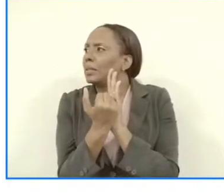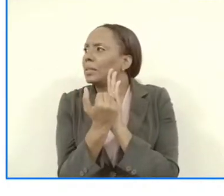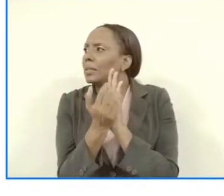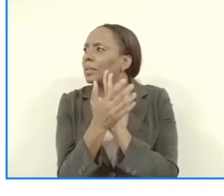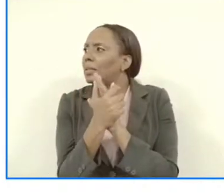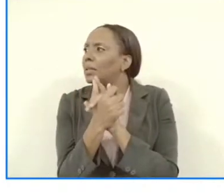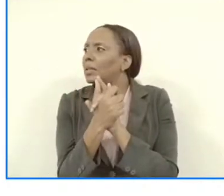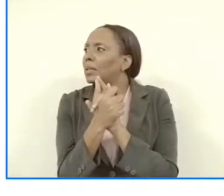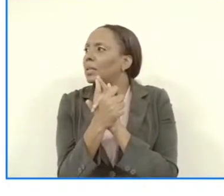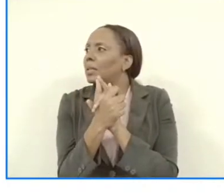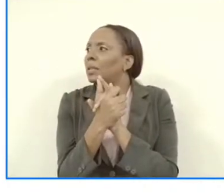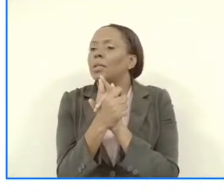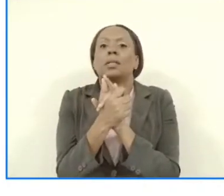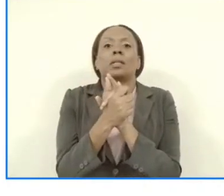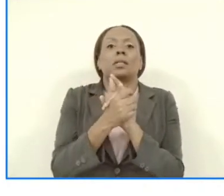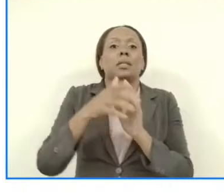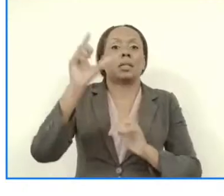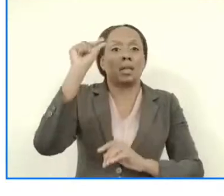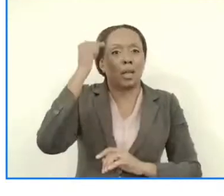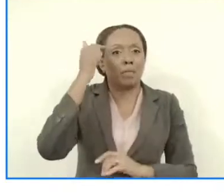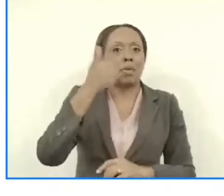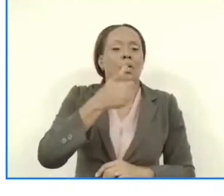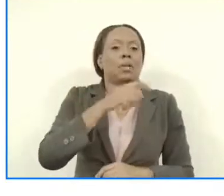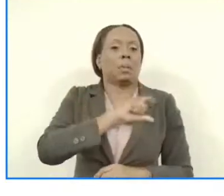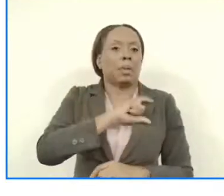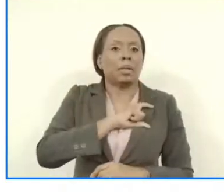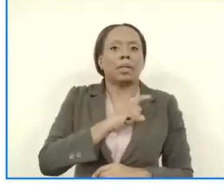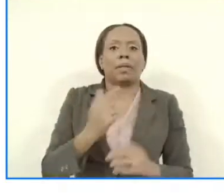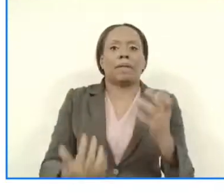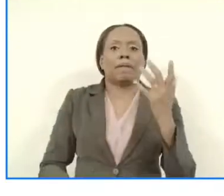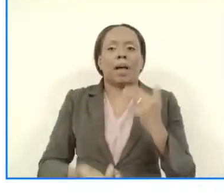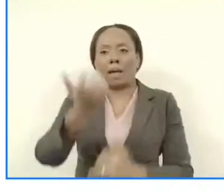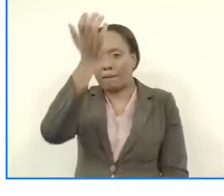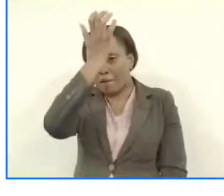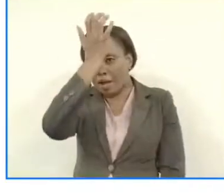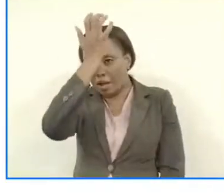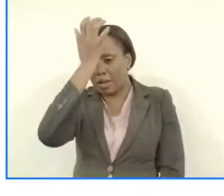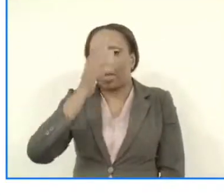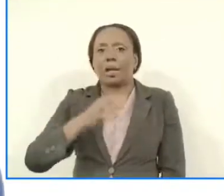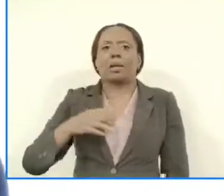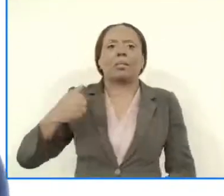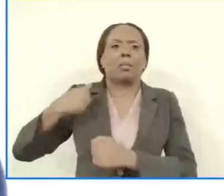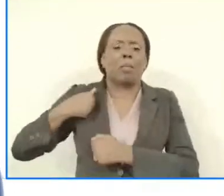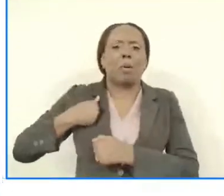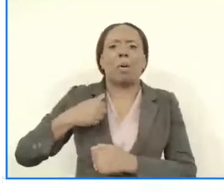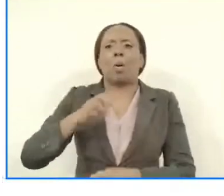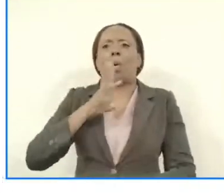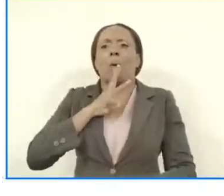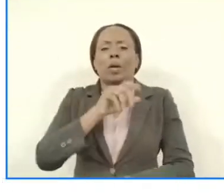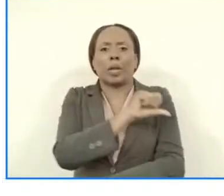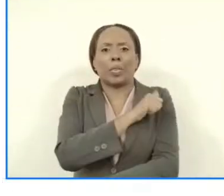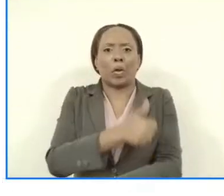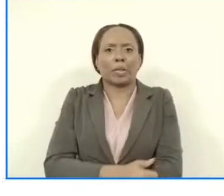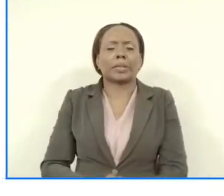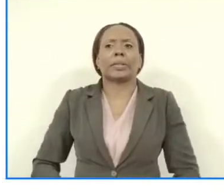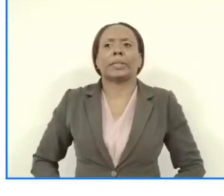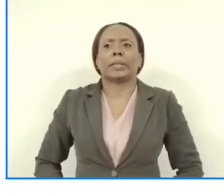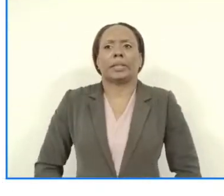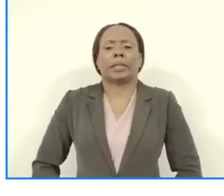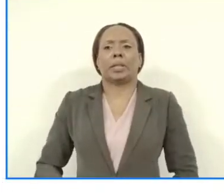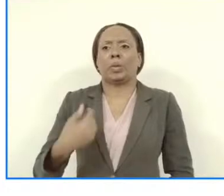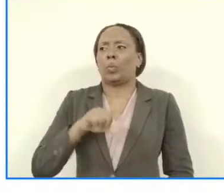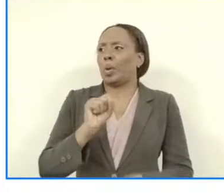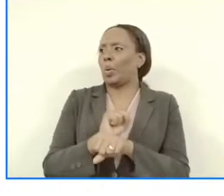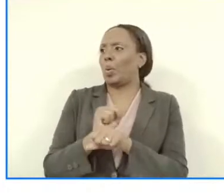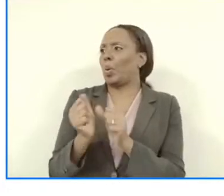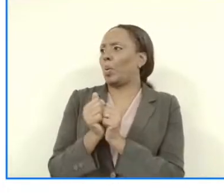government security services like police, fire service, defense force, water authority is a critical one. So we work closely with